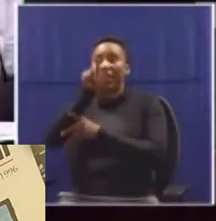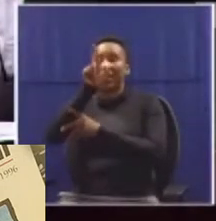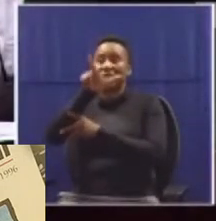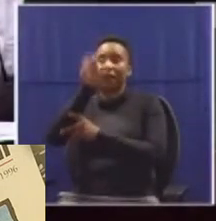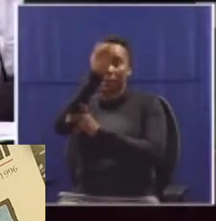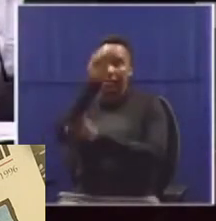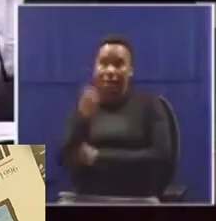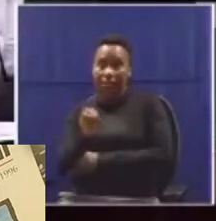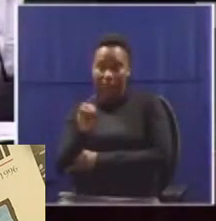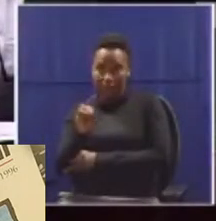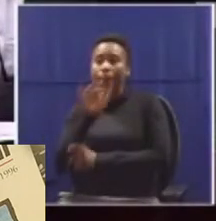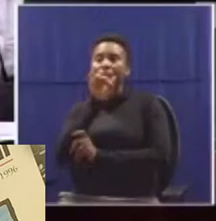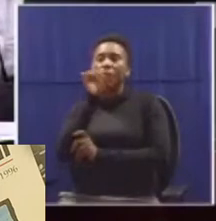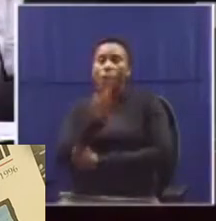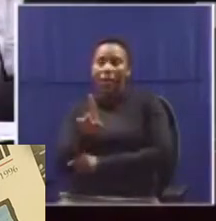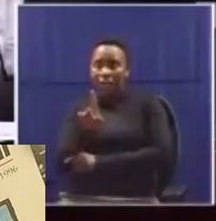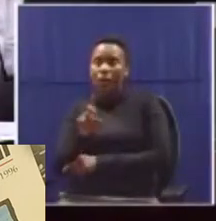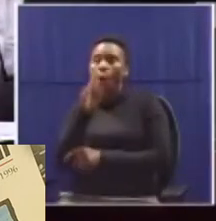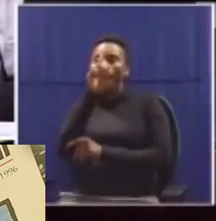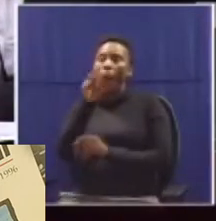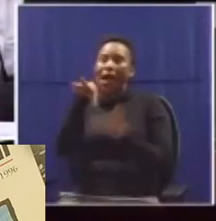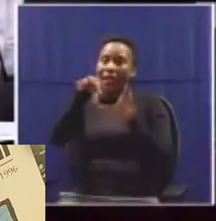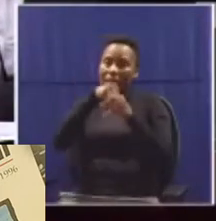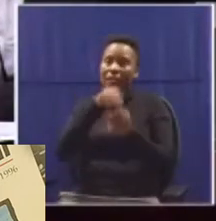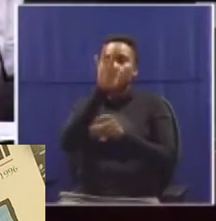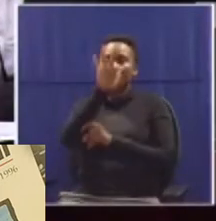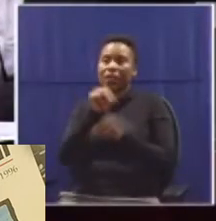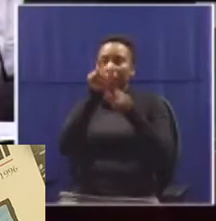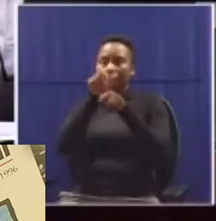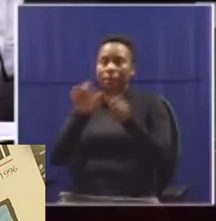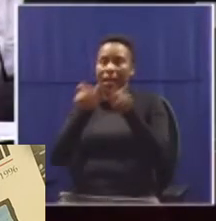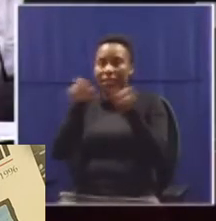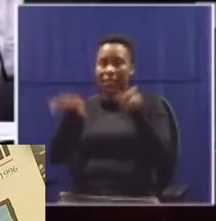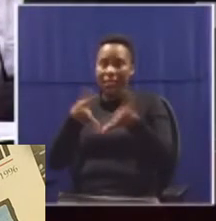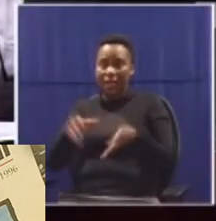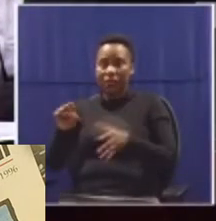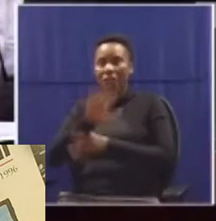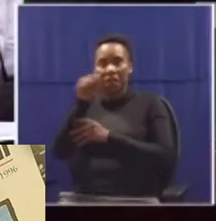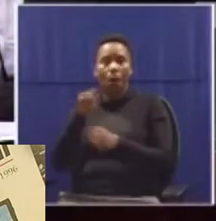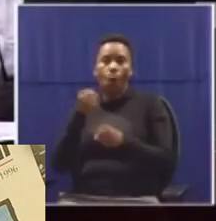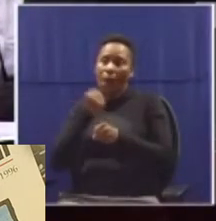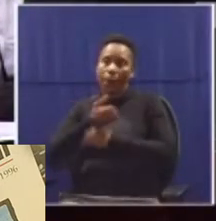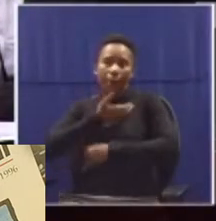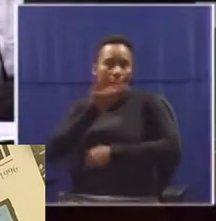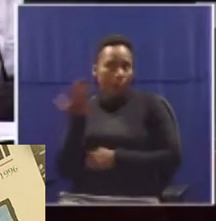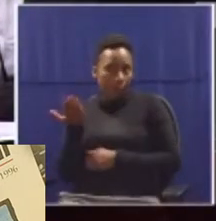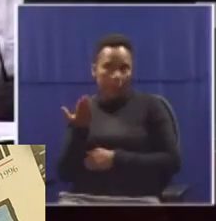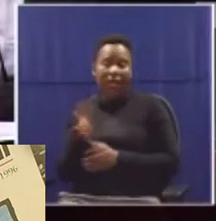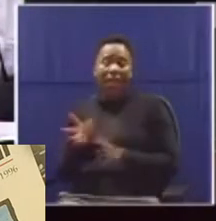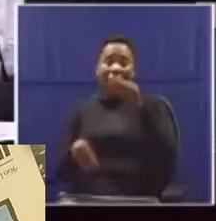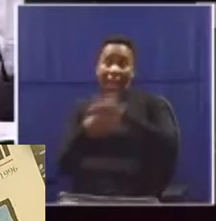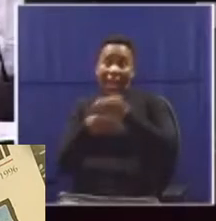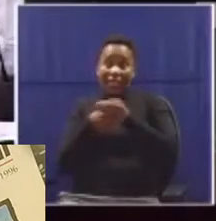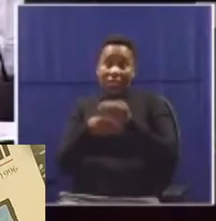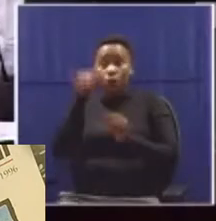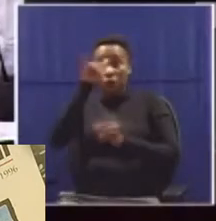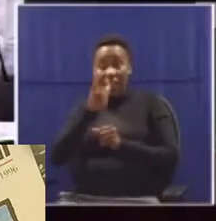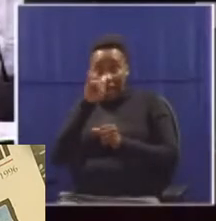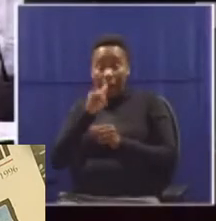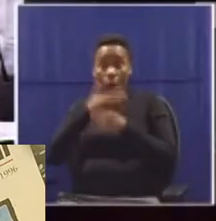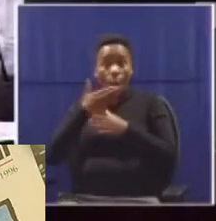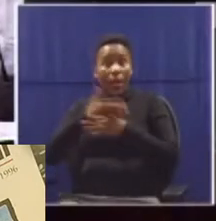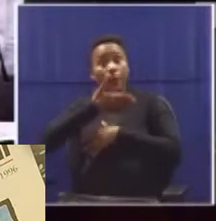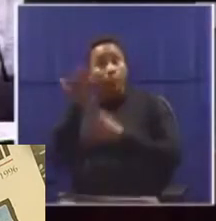percent this means that one in three South Africans do not have work adding to the crime and unemployment